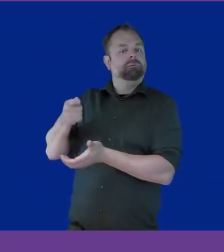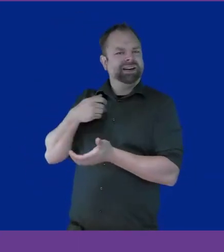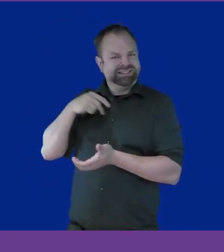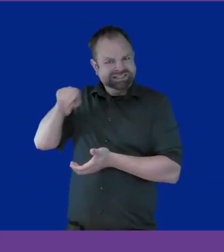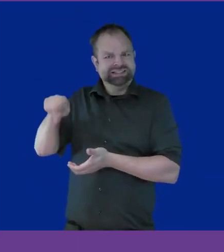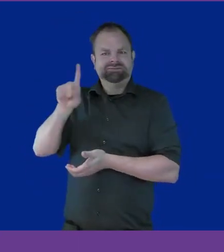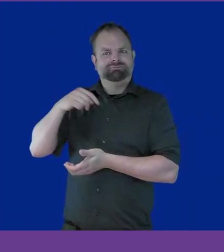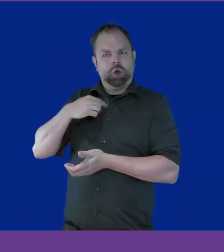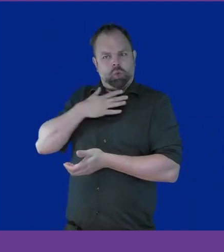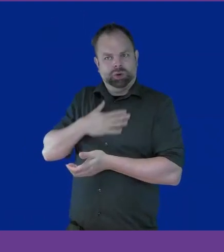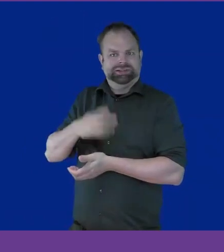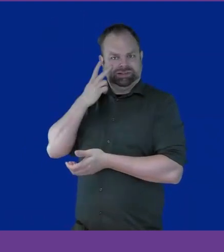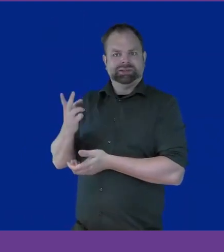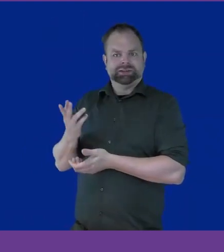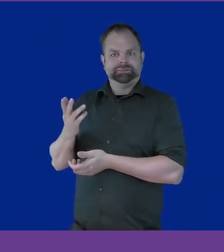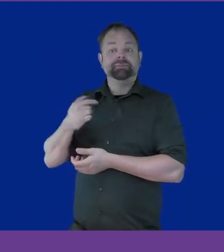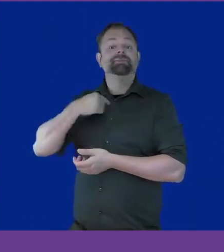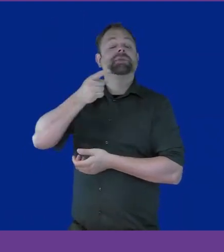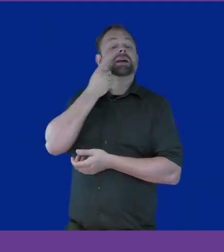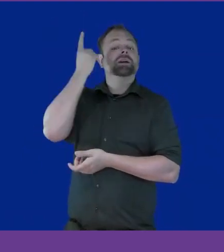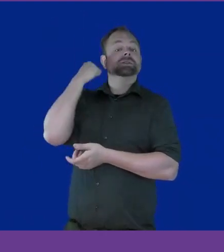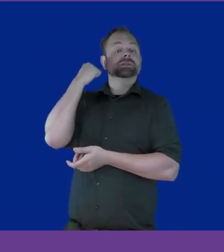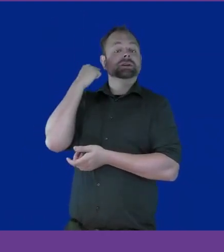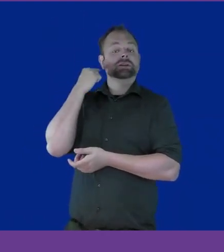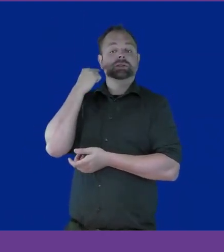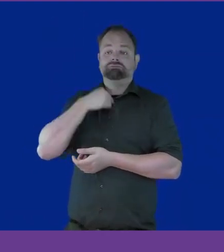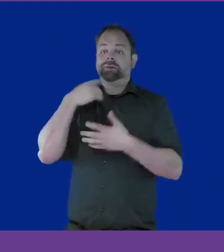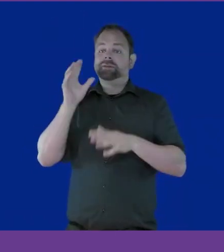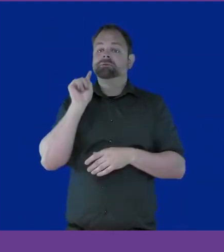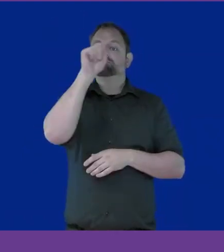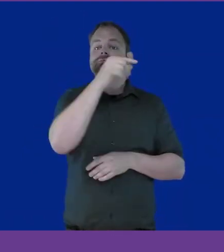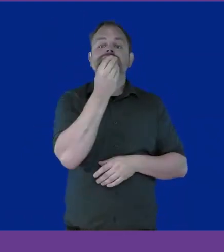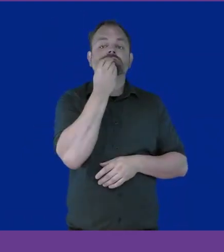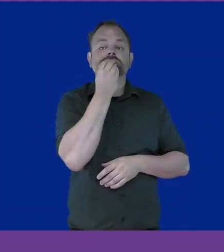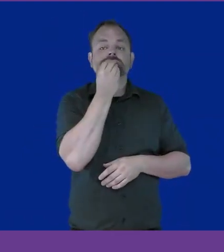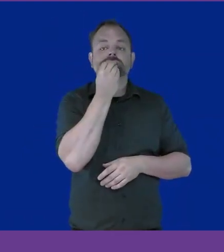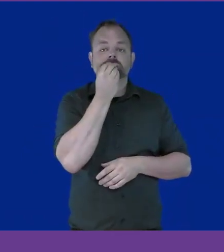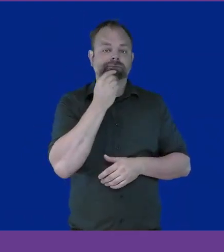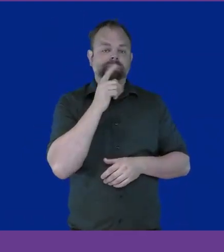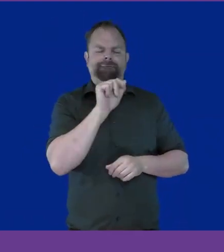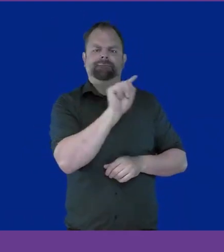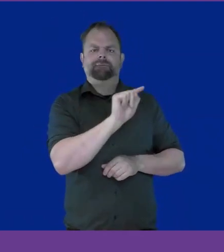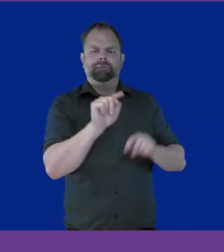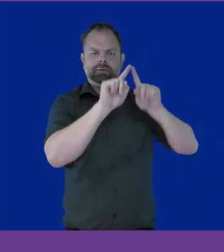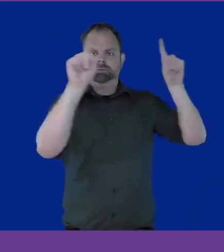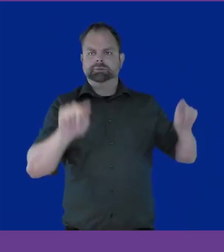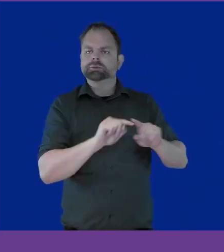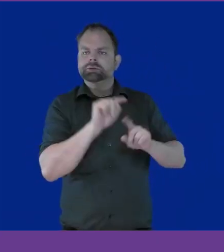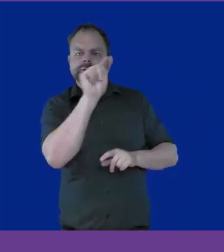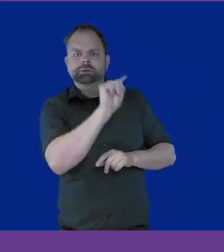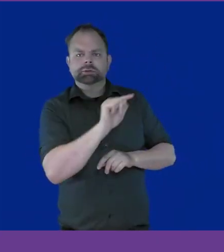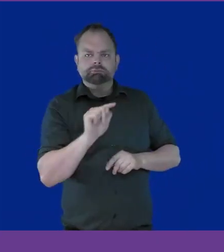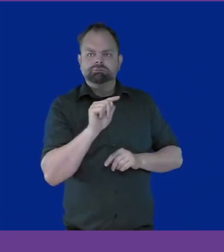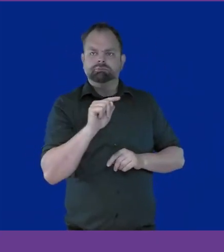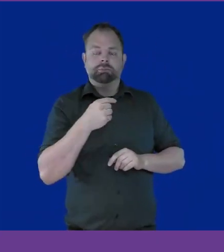had no clue what I was paying. But I wanted some food, so I just had to pay. I didn't really have any option. The second thing is